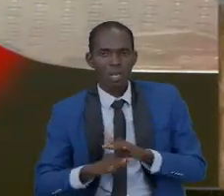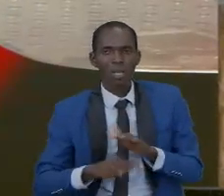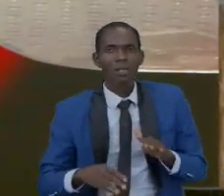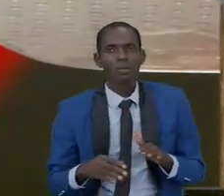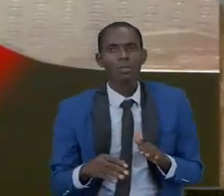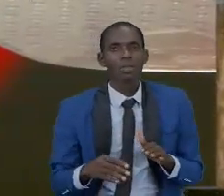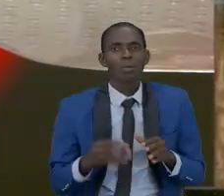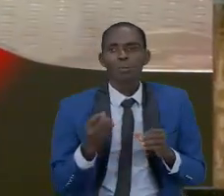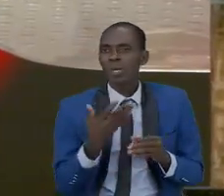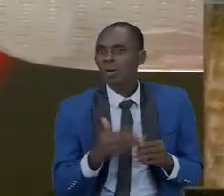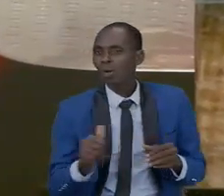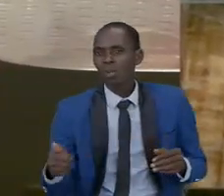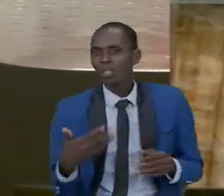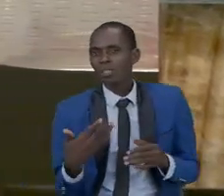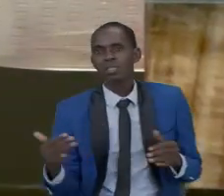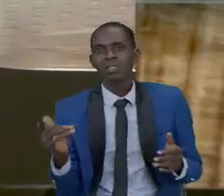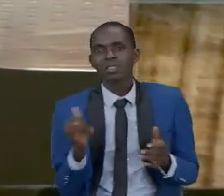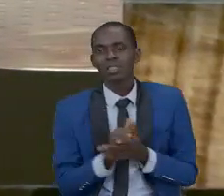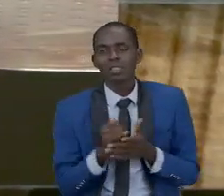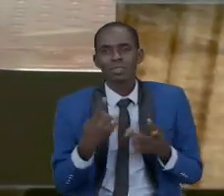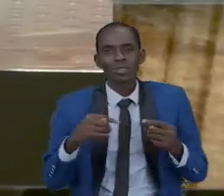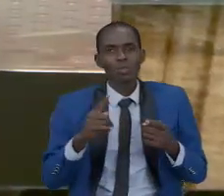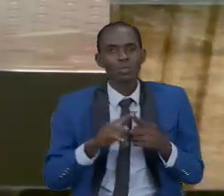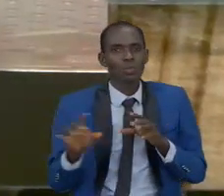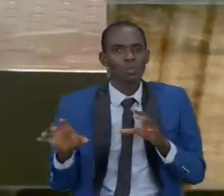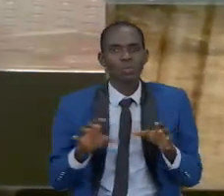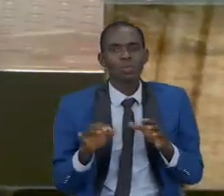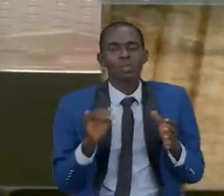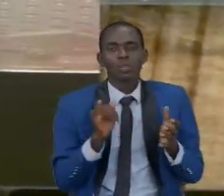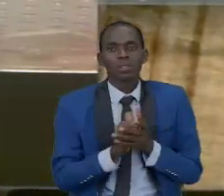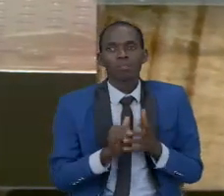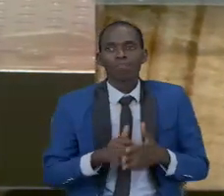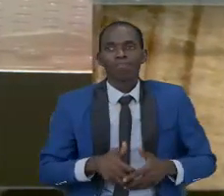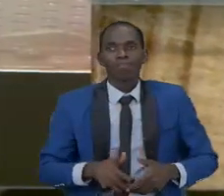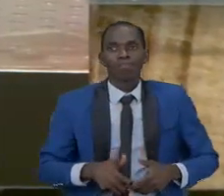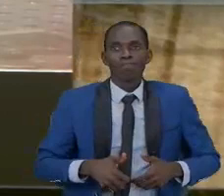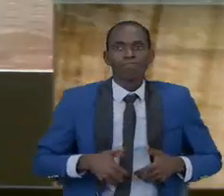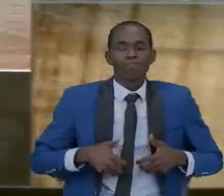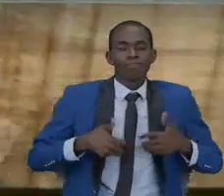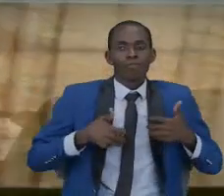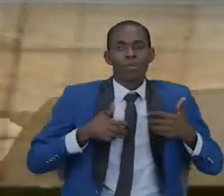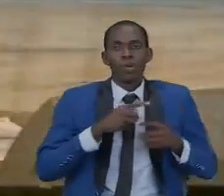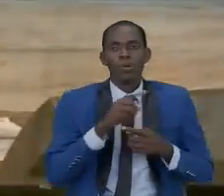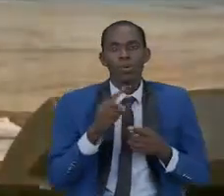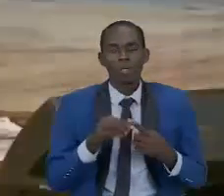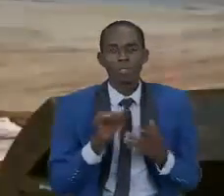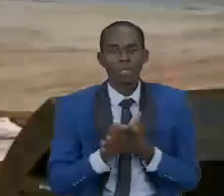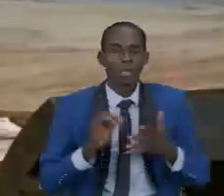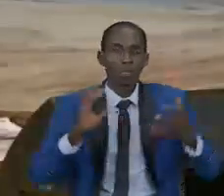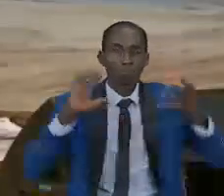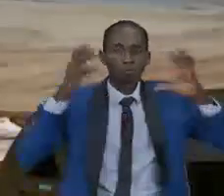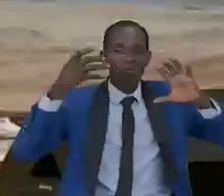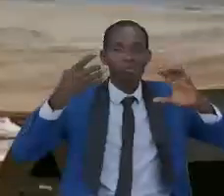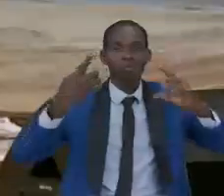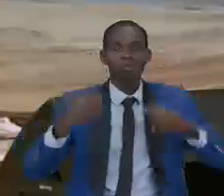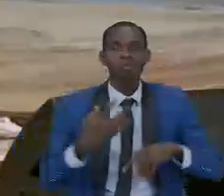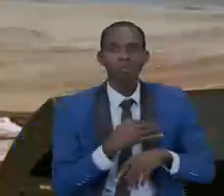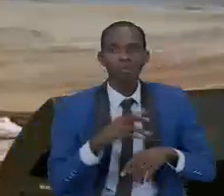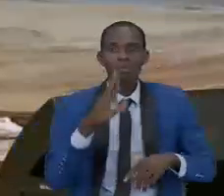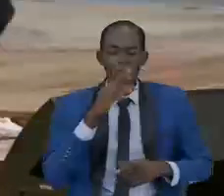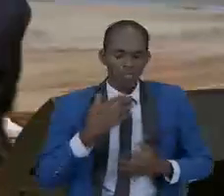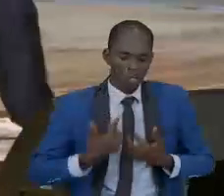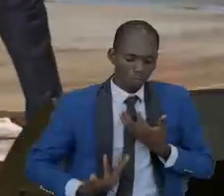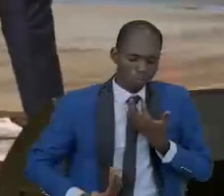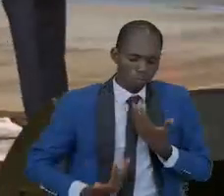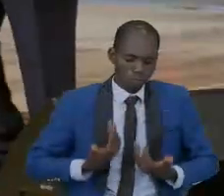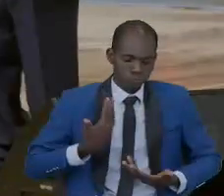that in other words you try to you greet your teeth when that anger comes and you are boiling on